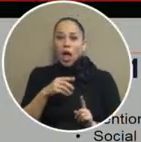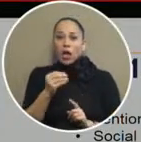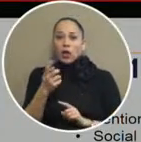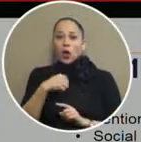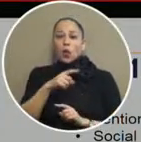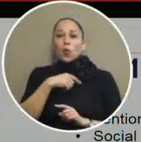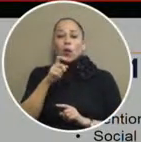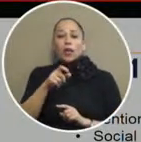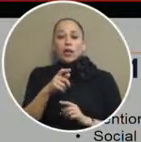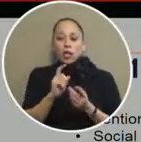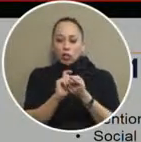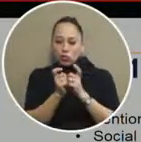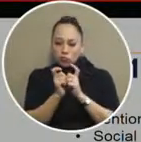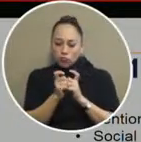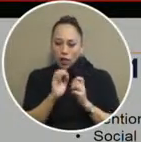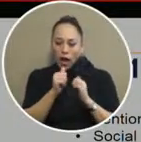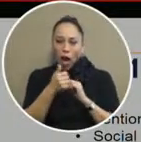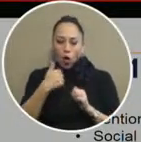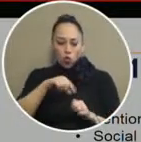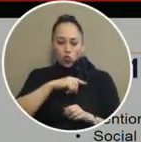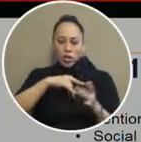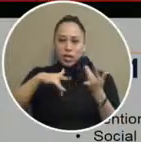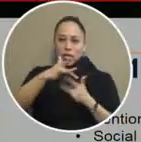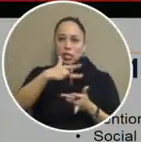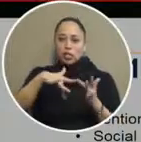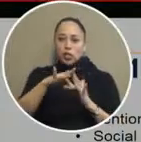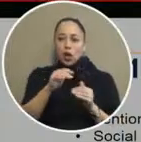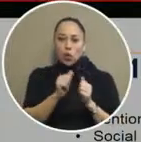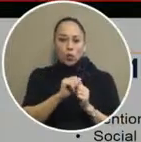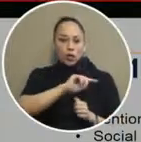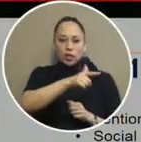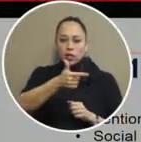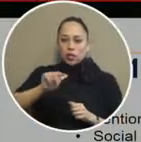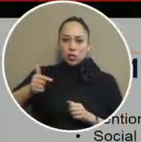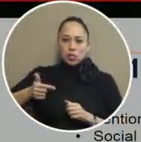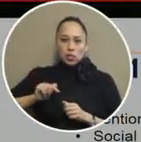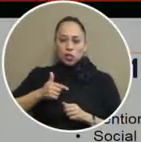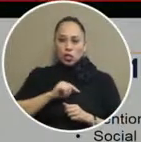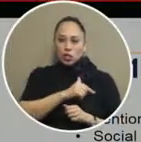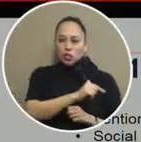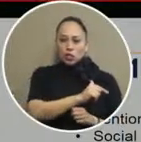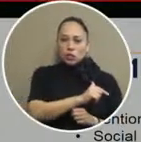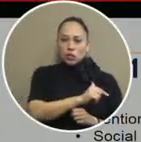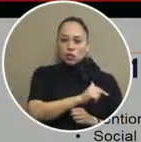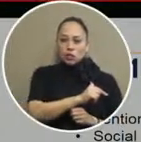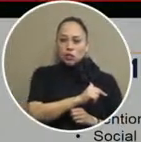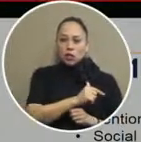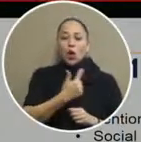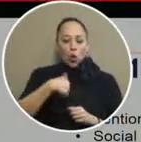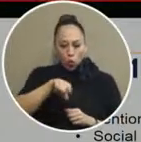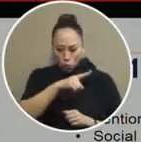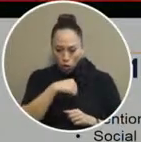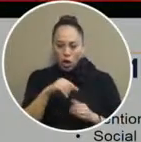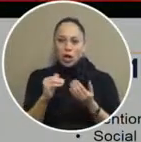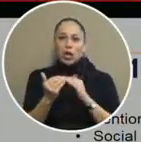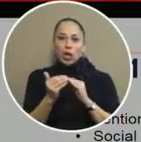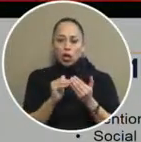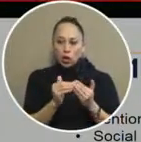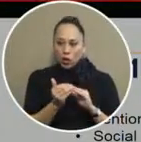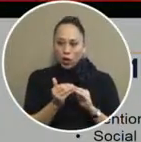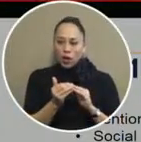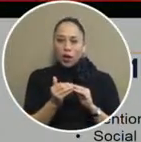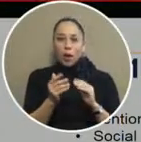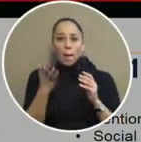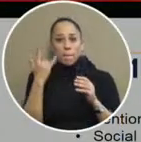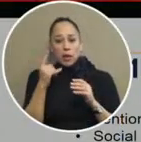to modify the way that we interact with each other. We've said that we are a community based on many